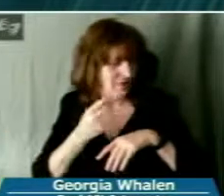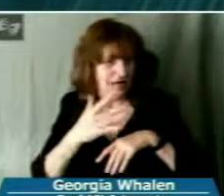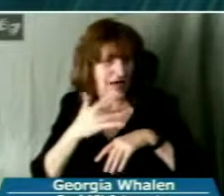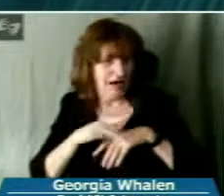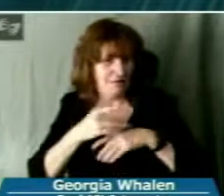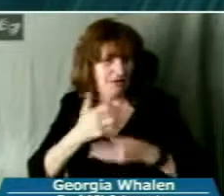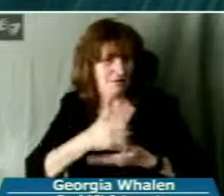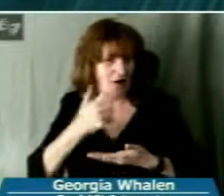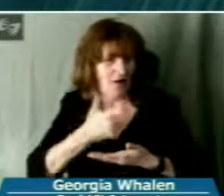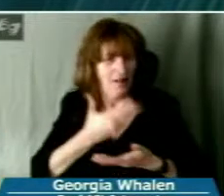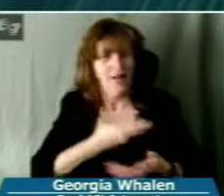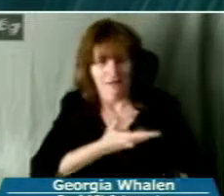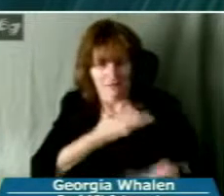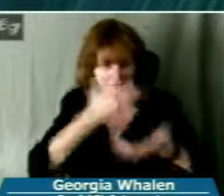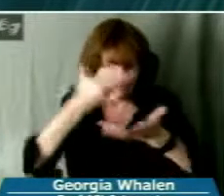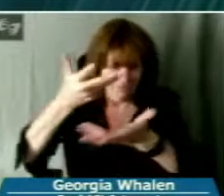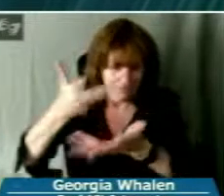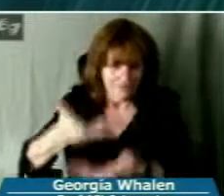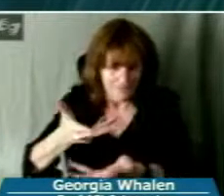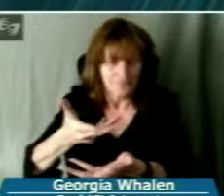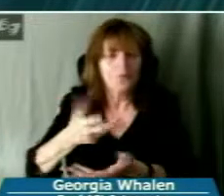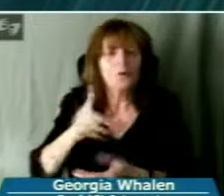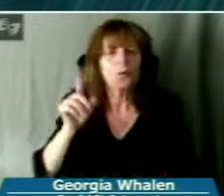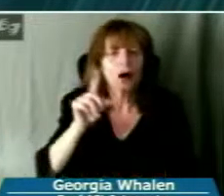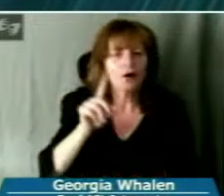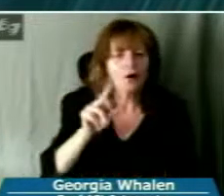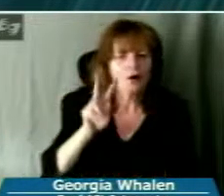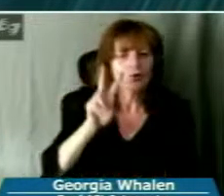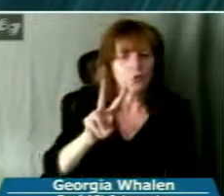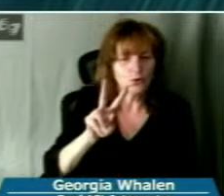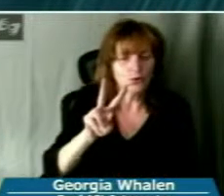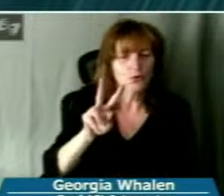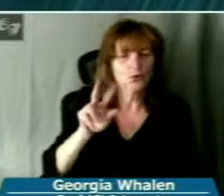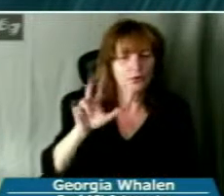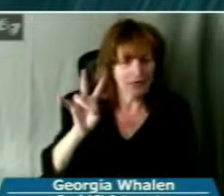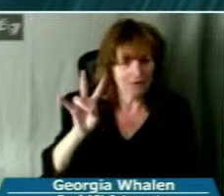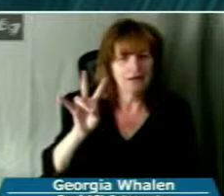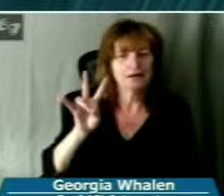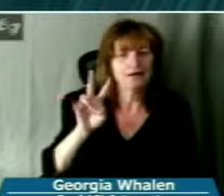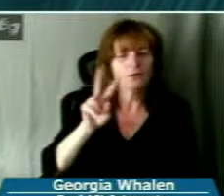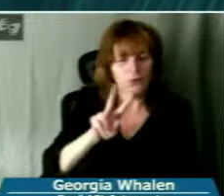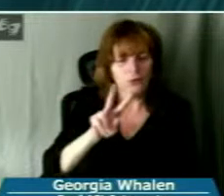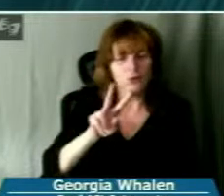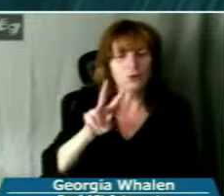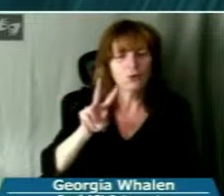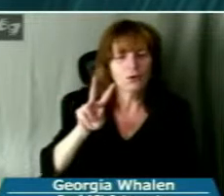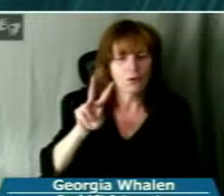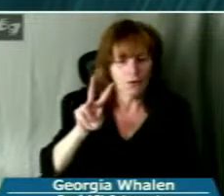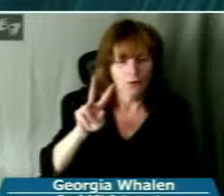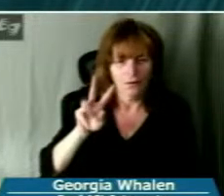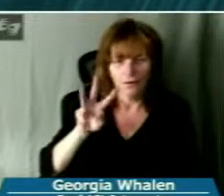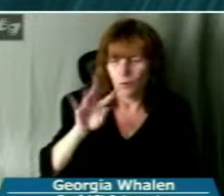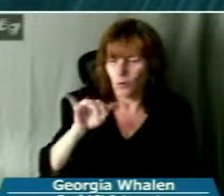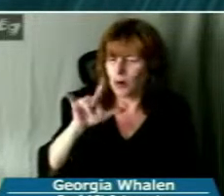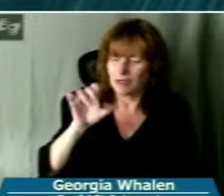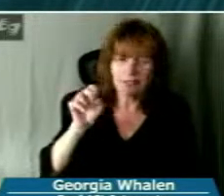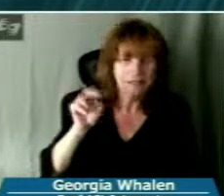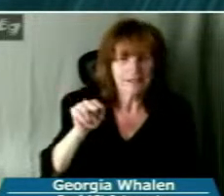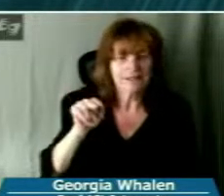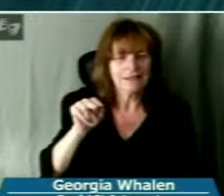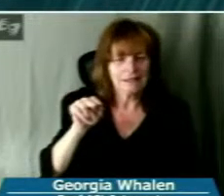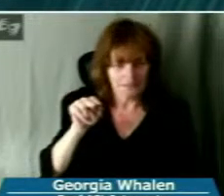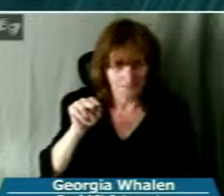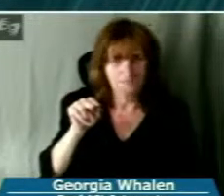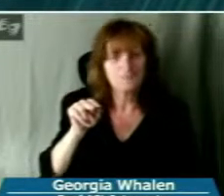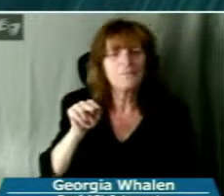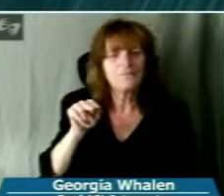to 272 Wilson Street East, and they can take care of those for you and help raise some money for the cause as well.